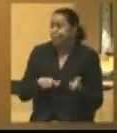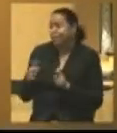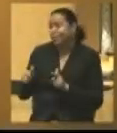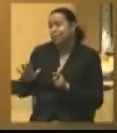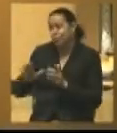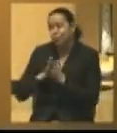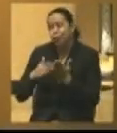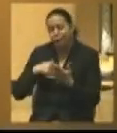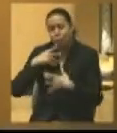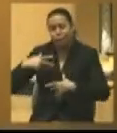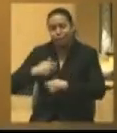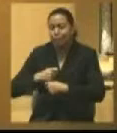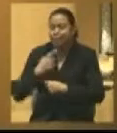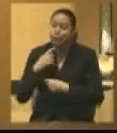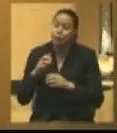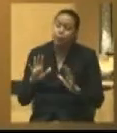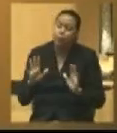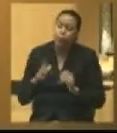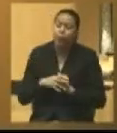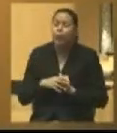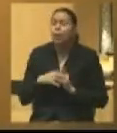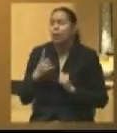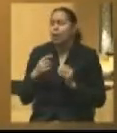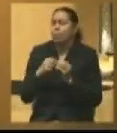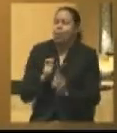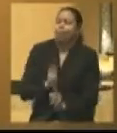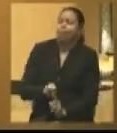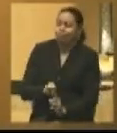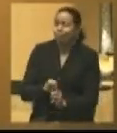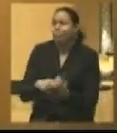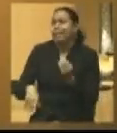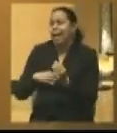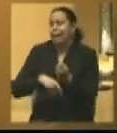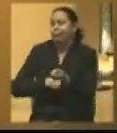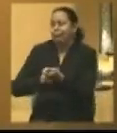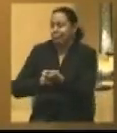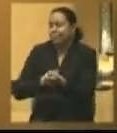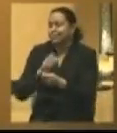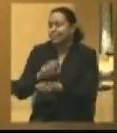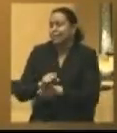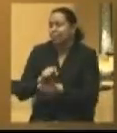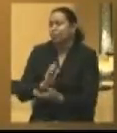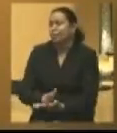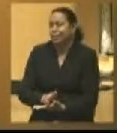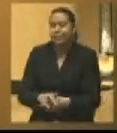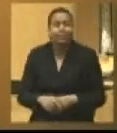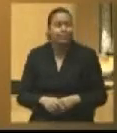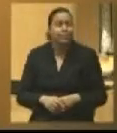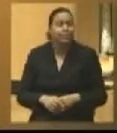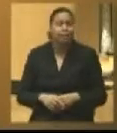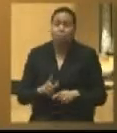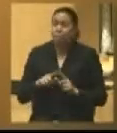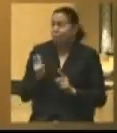I'll summarize as, no, it's just just one more nail in the coffin of slavery, a big nail to be sure, but just a